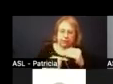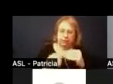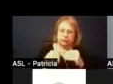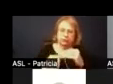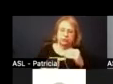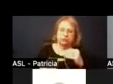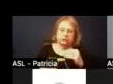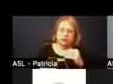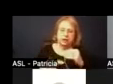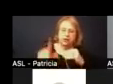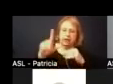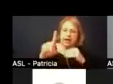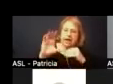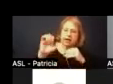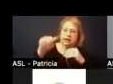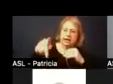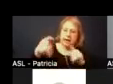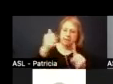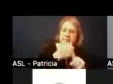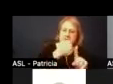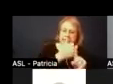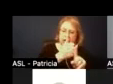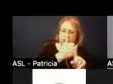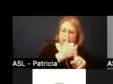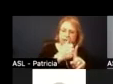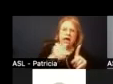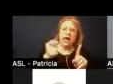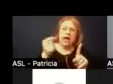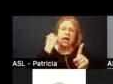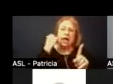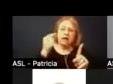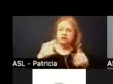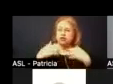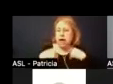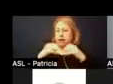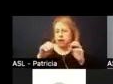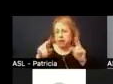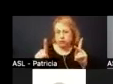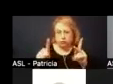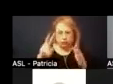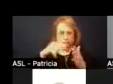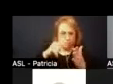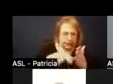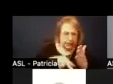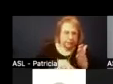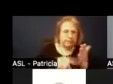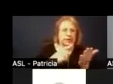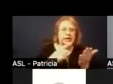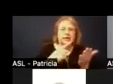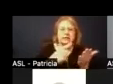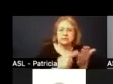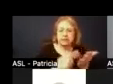the lcap itself and if you've had the opportunity to go through it it speaks to um